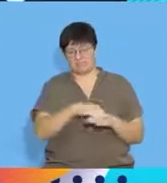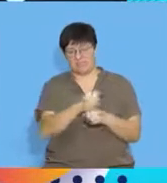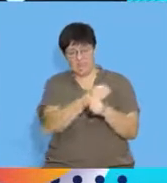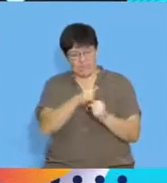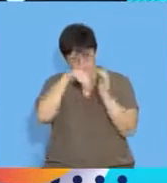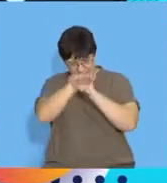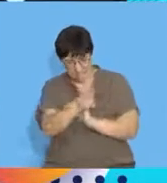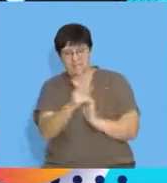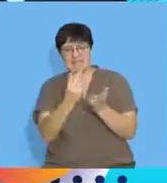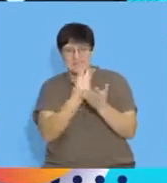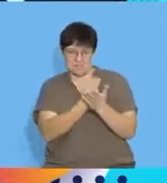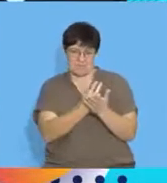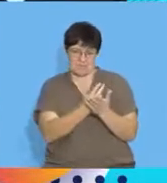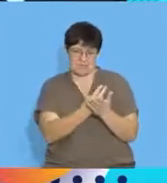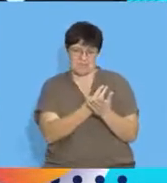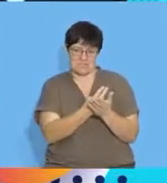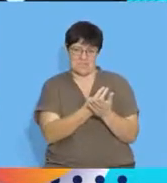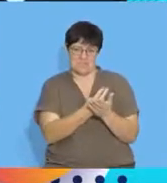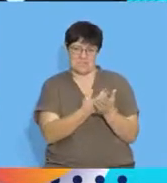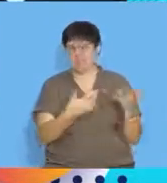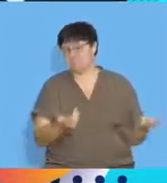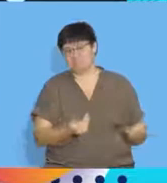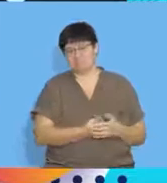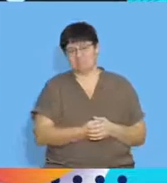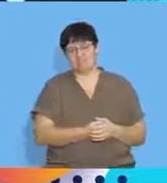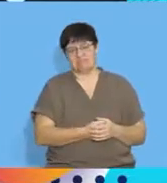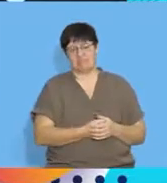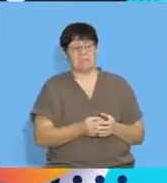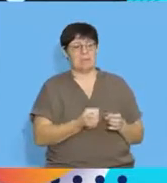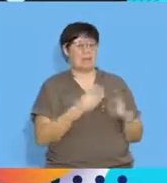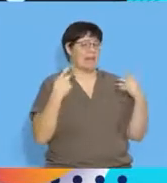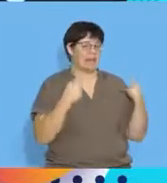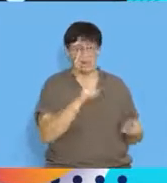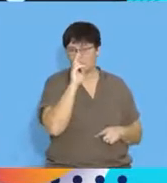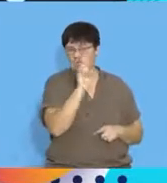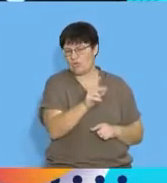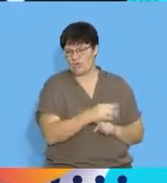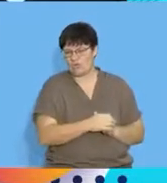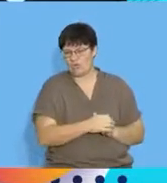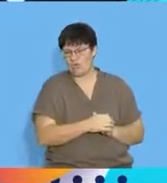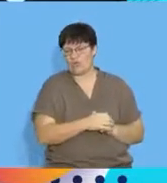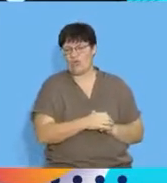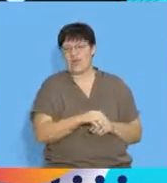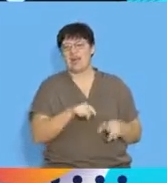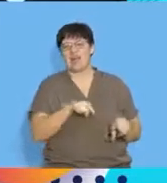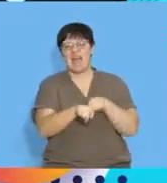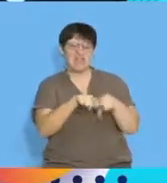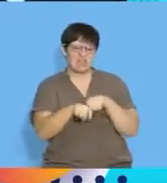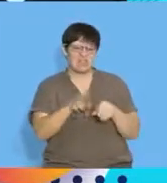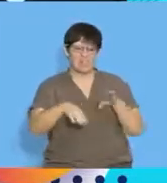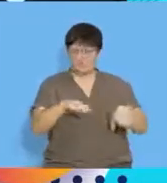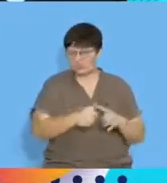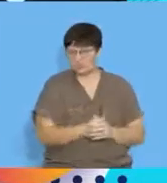as we would have used right at the beginning when we had a look at the athlete's foot, etc. When we looked at